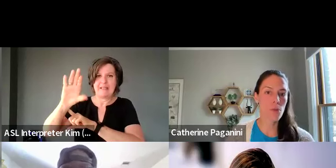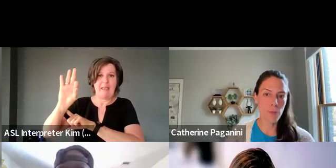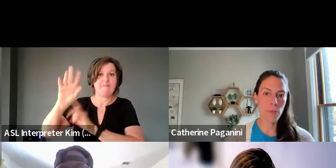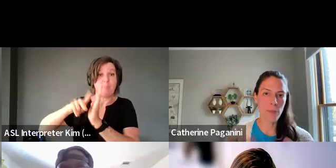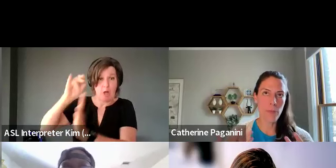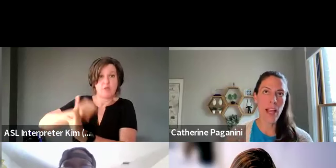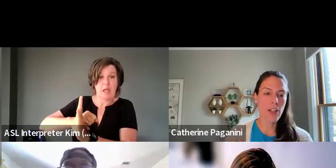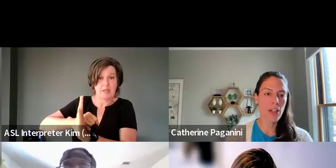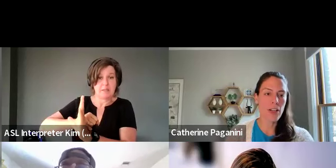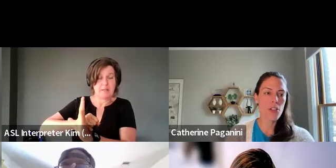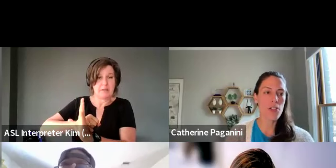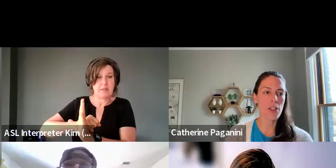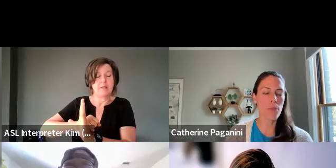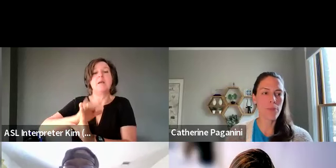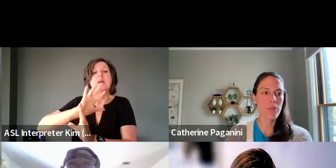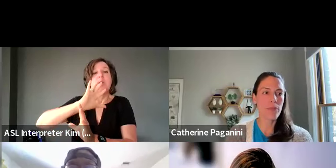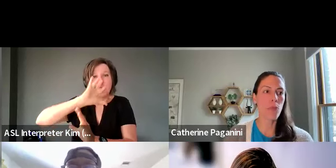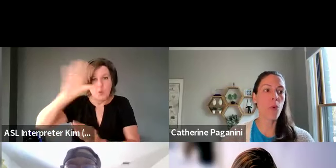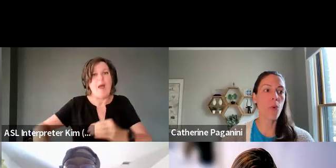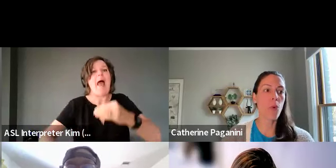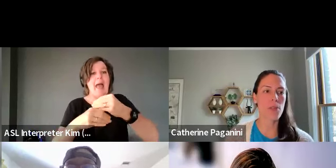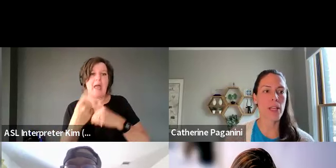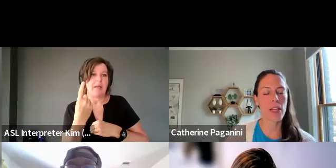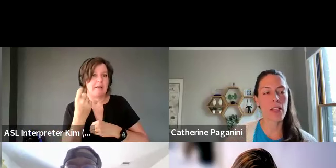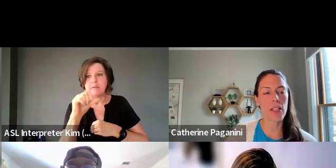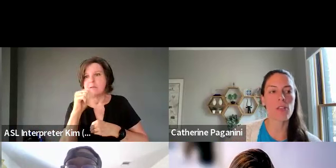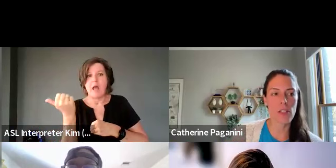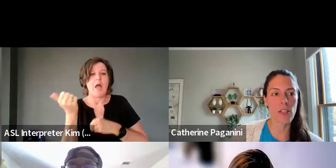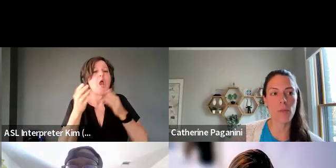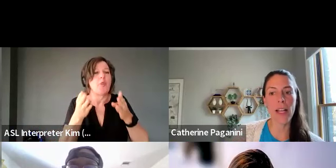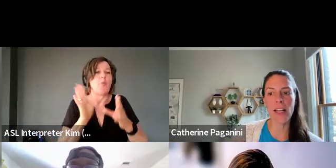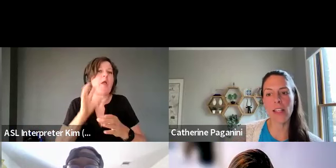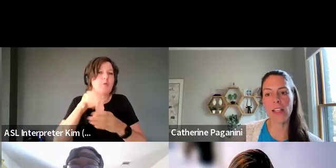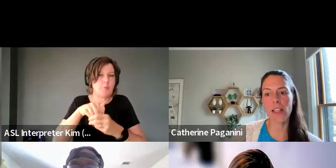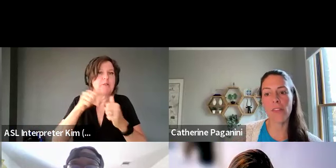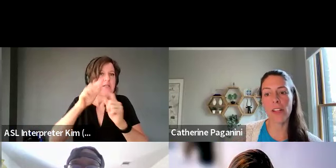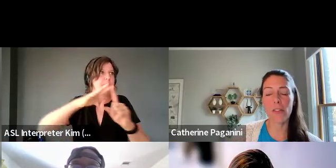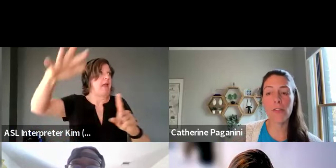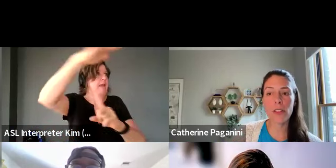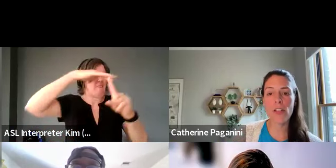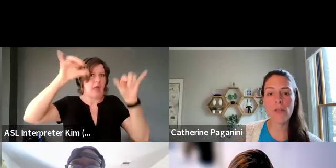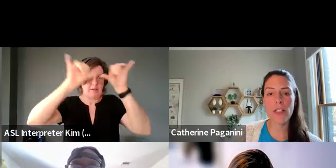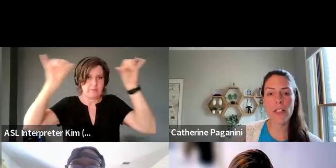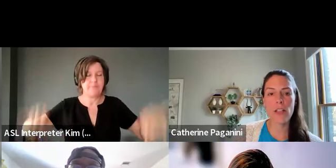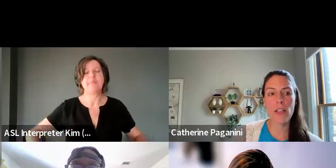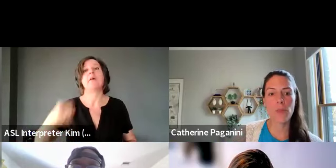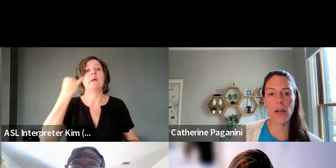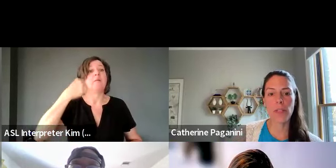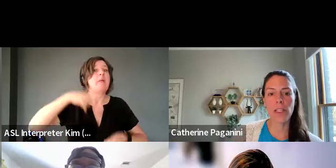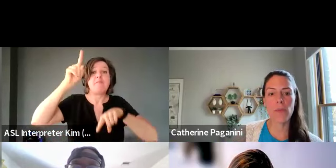to have another additional way of participating in the ecosystem, right? I think if there are different